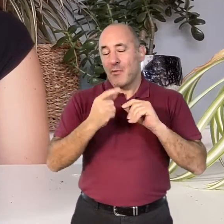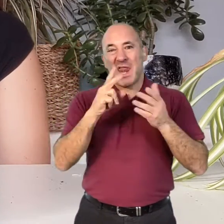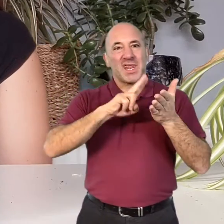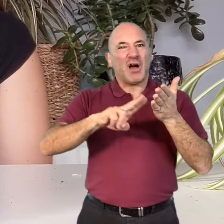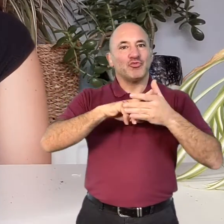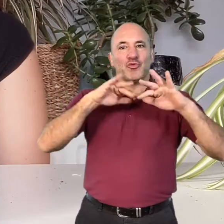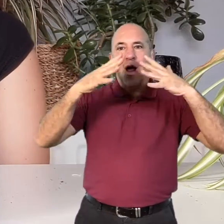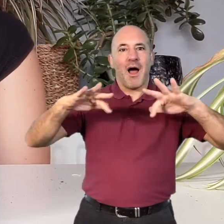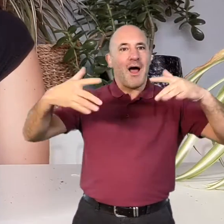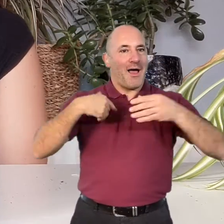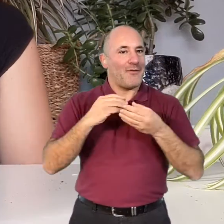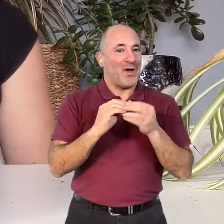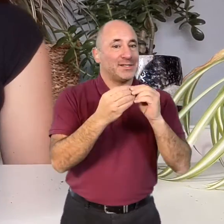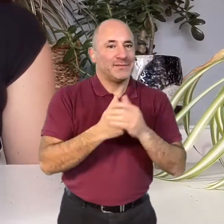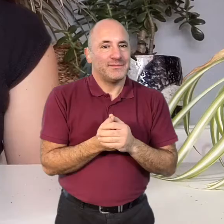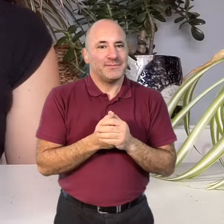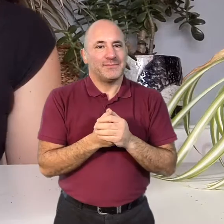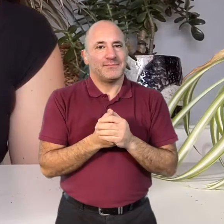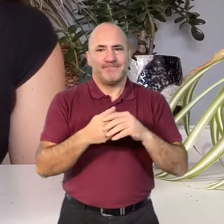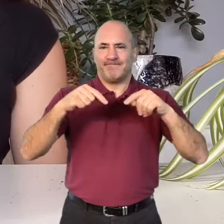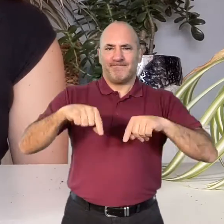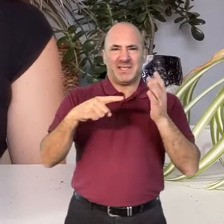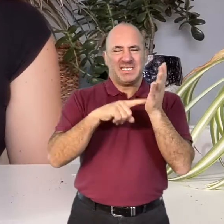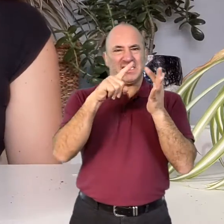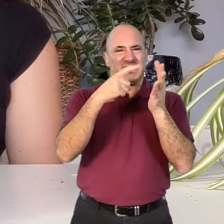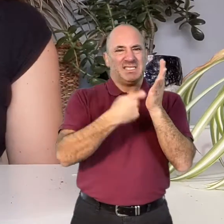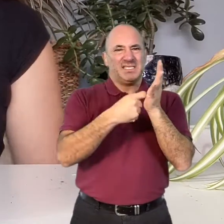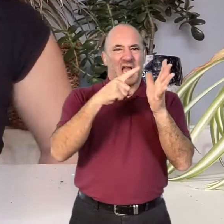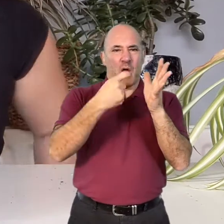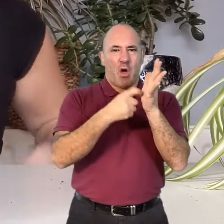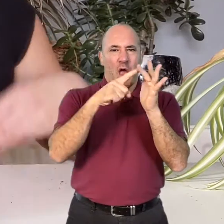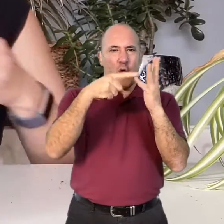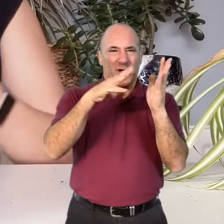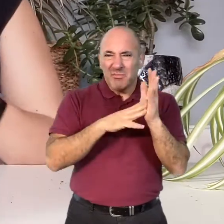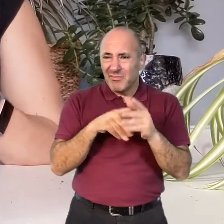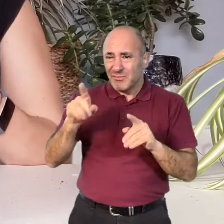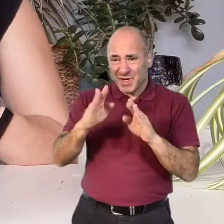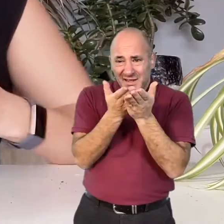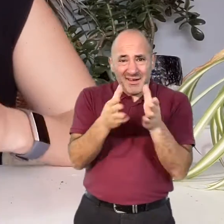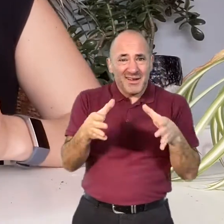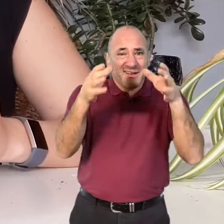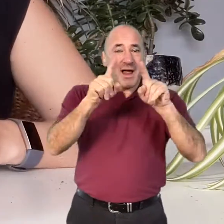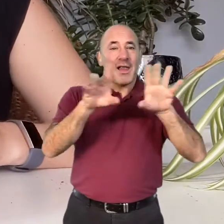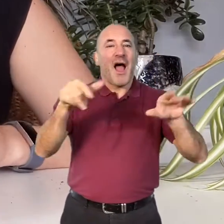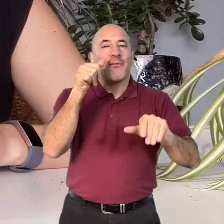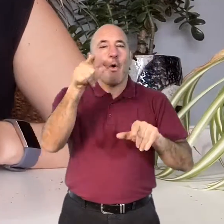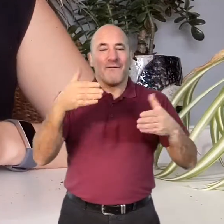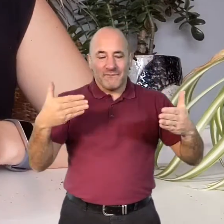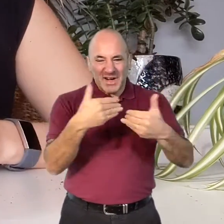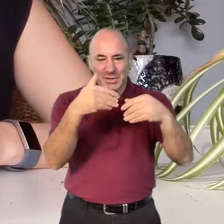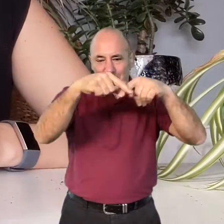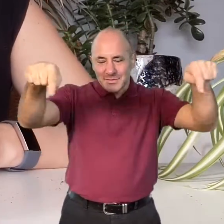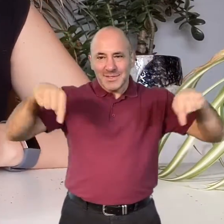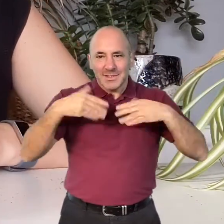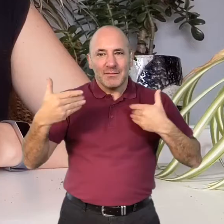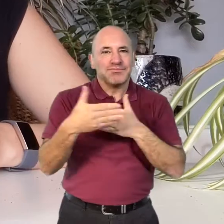to be creative with nature. So, a terrarium is a bit like an